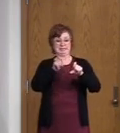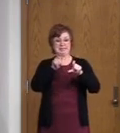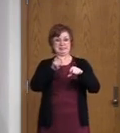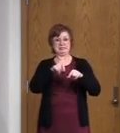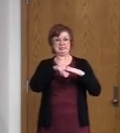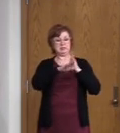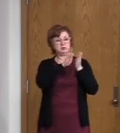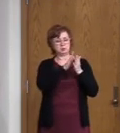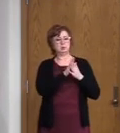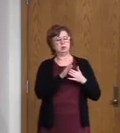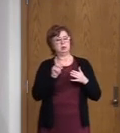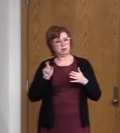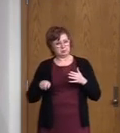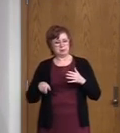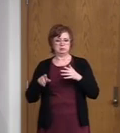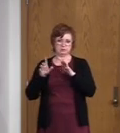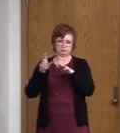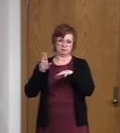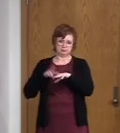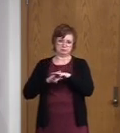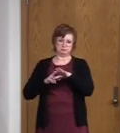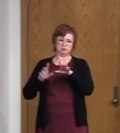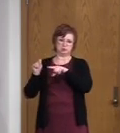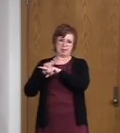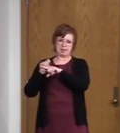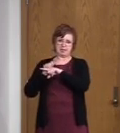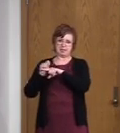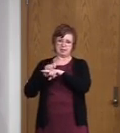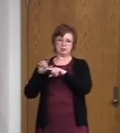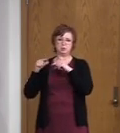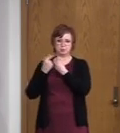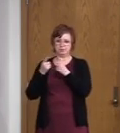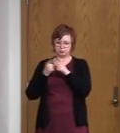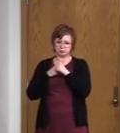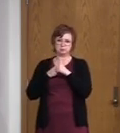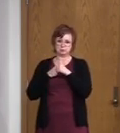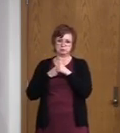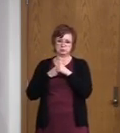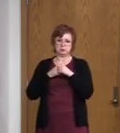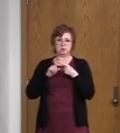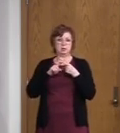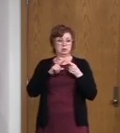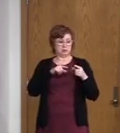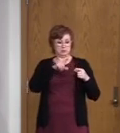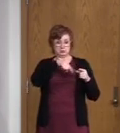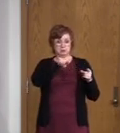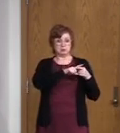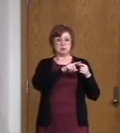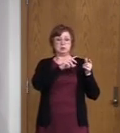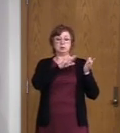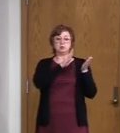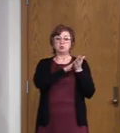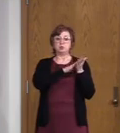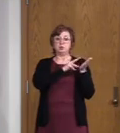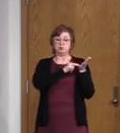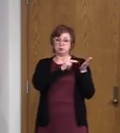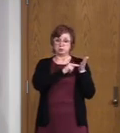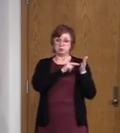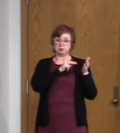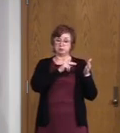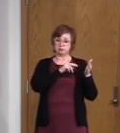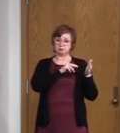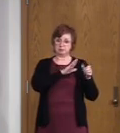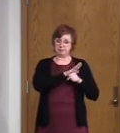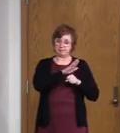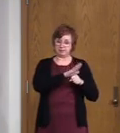do it. There is some training requirements, so we're looking at, are the nurses involved that are in the school system? Can they be engaged, or